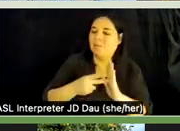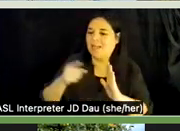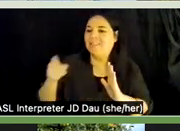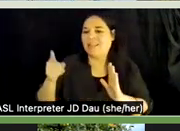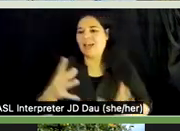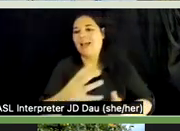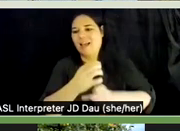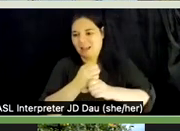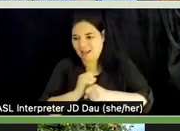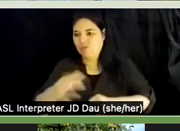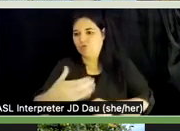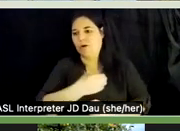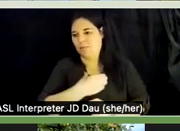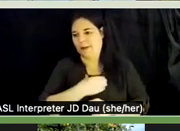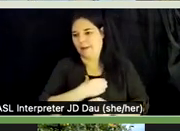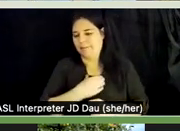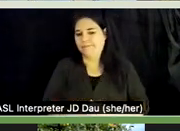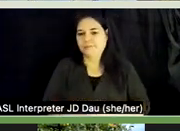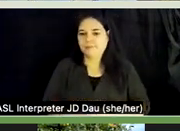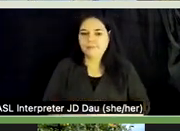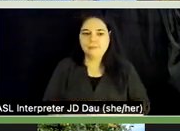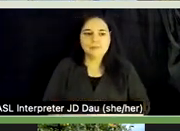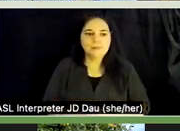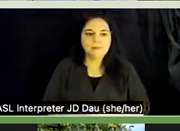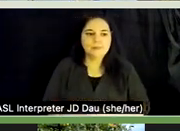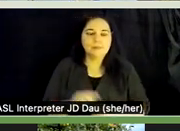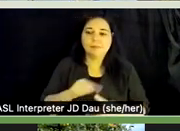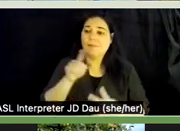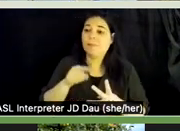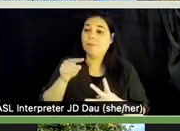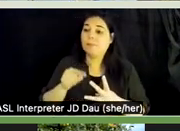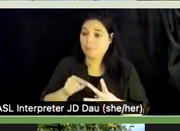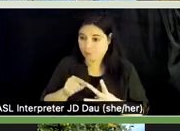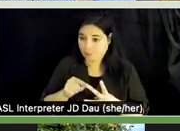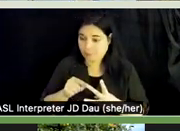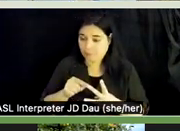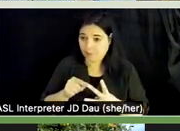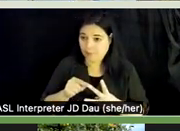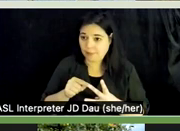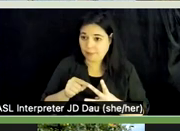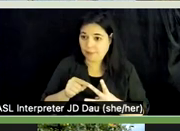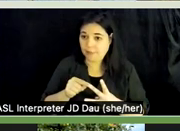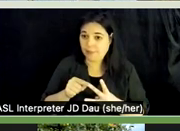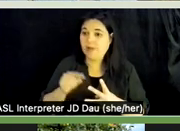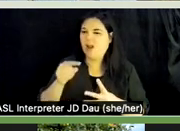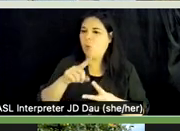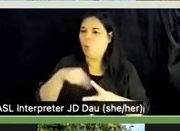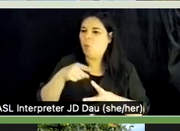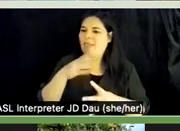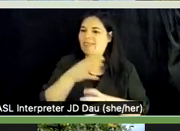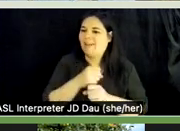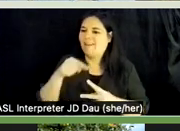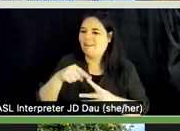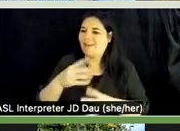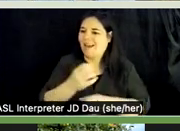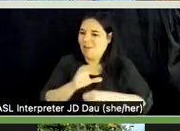receipt of a complaint. When the complaint is received There'll be some correspondence acknowledging